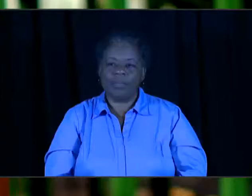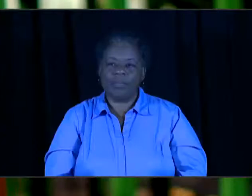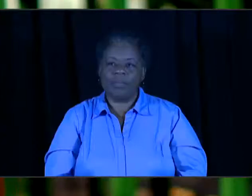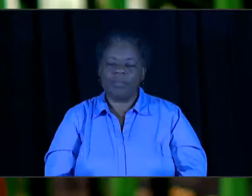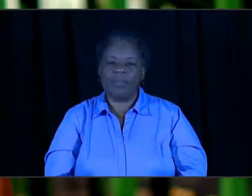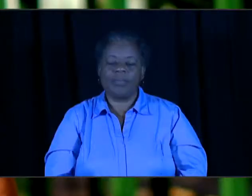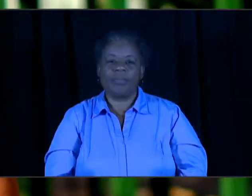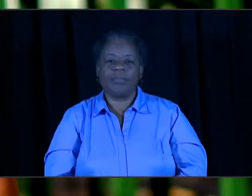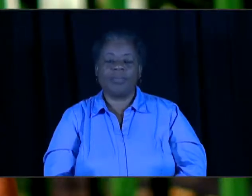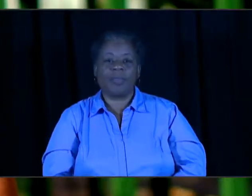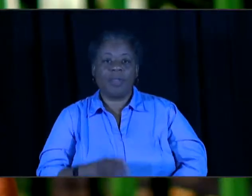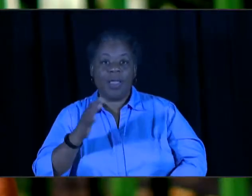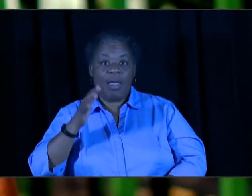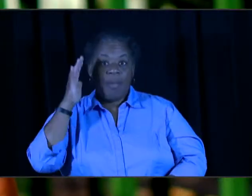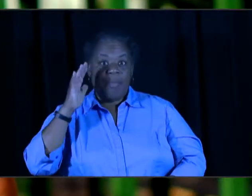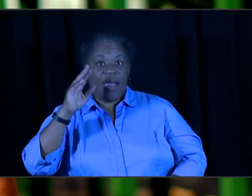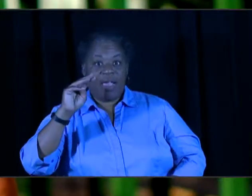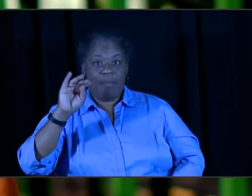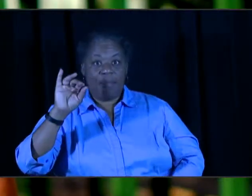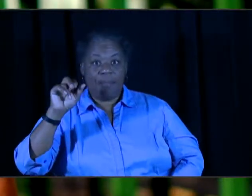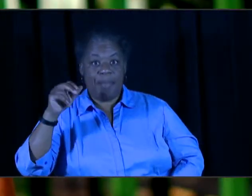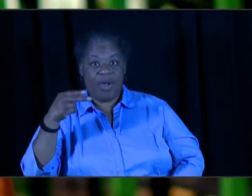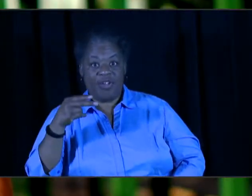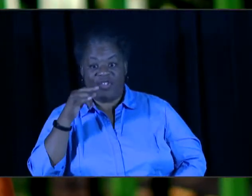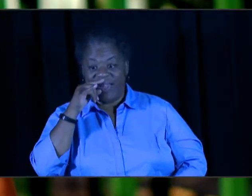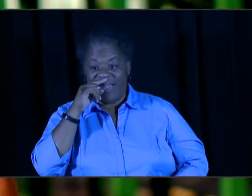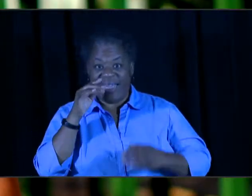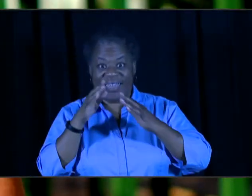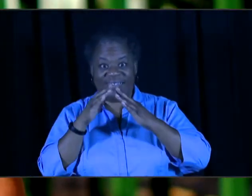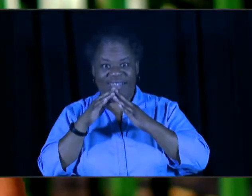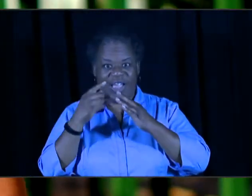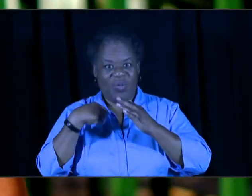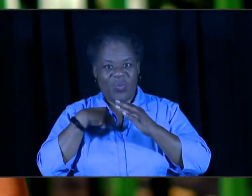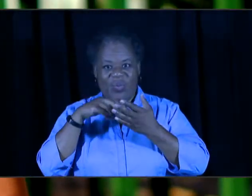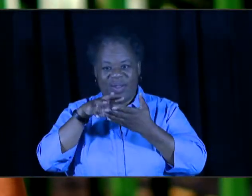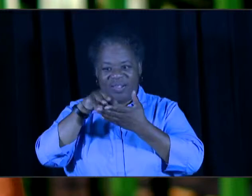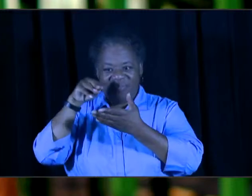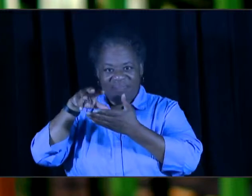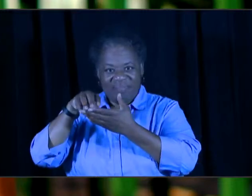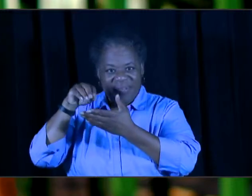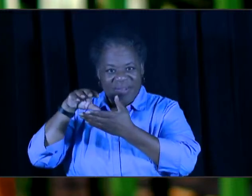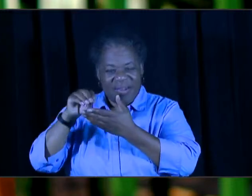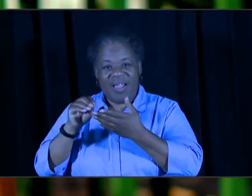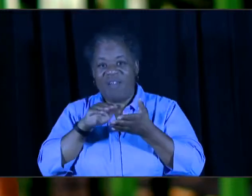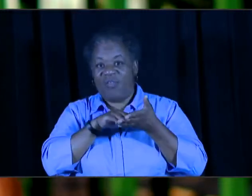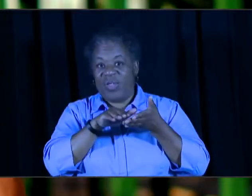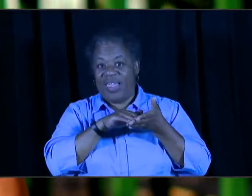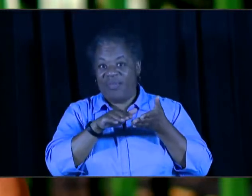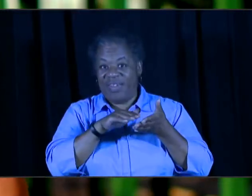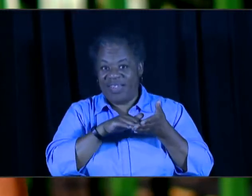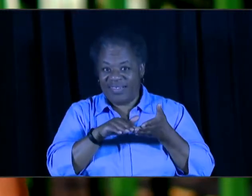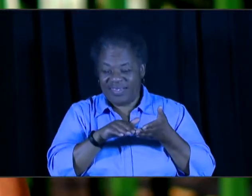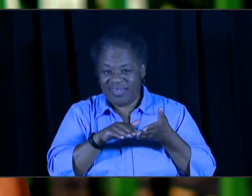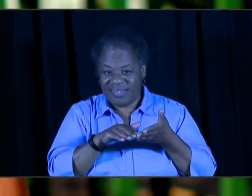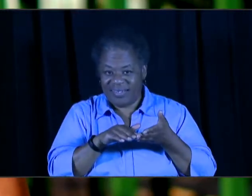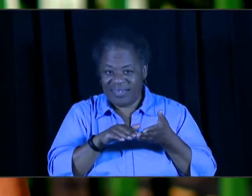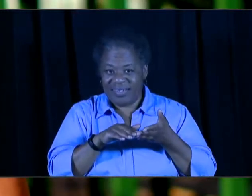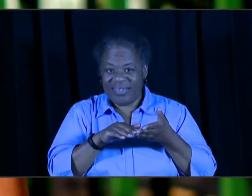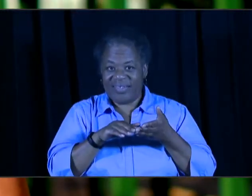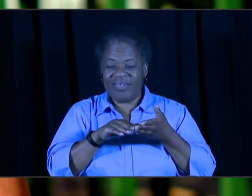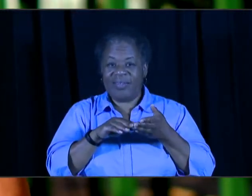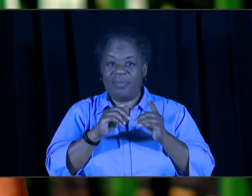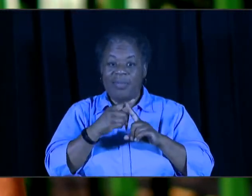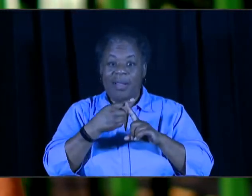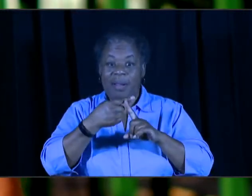Well, back in March in Kidstown, we were actually learning all about forgiveness. We unfortunately didn't get a chance to finish out our month